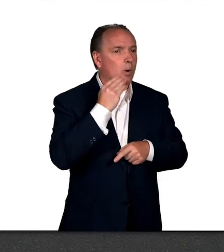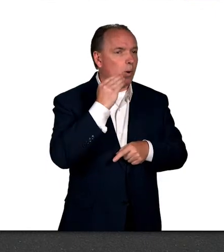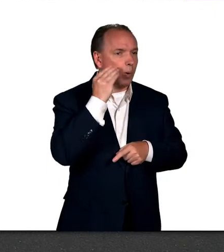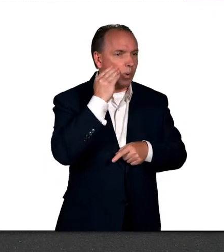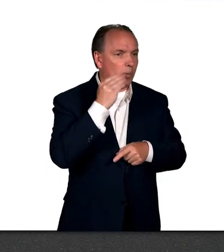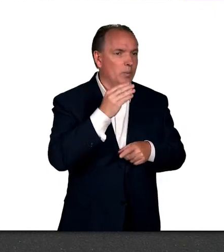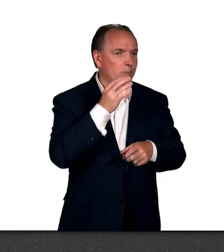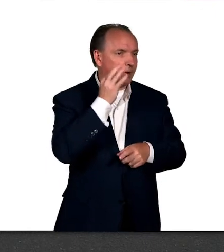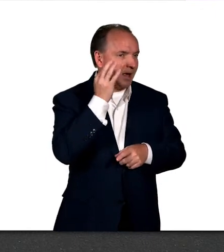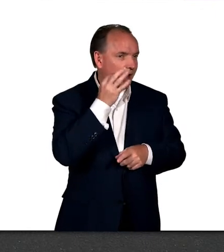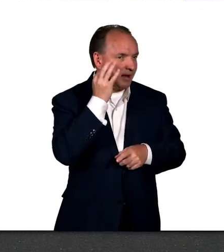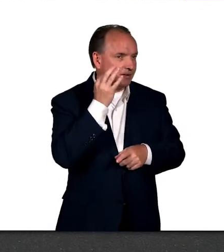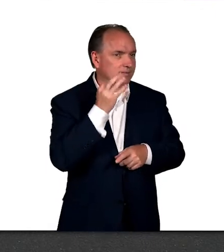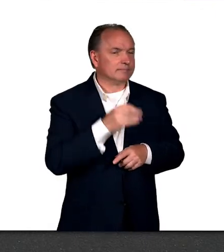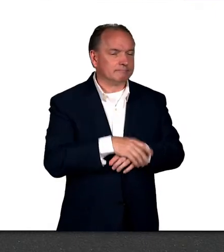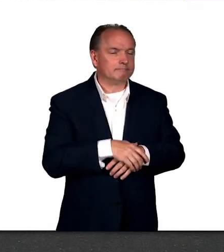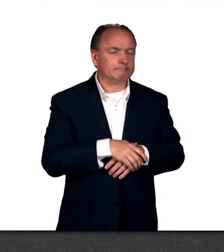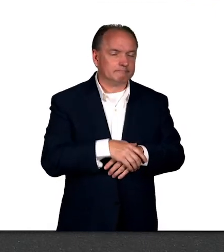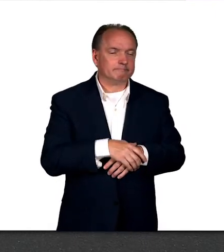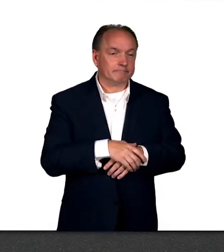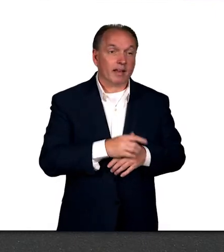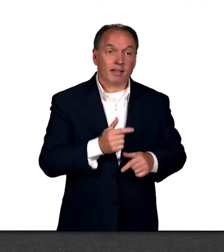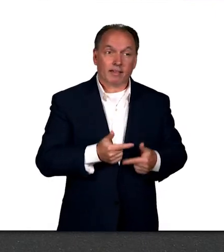pet cat.